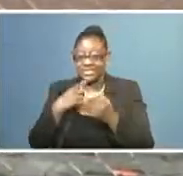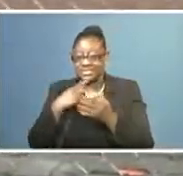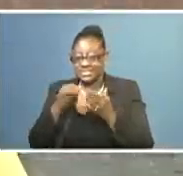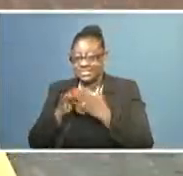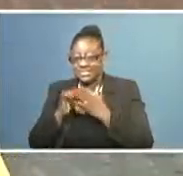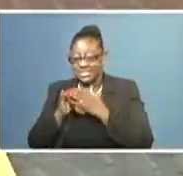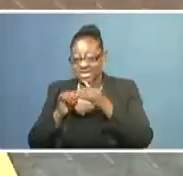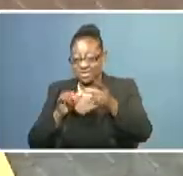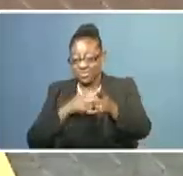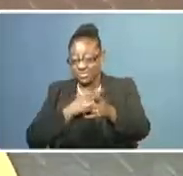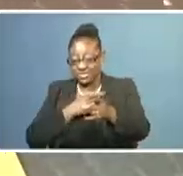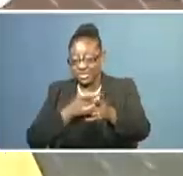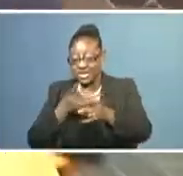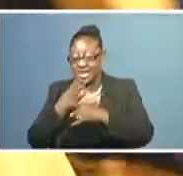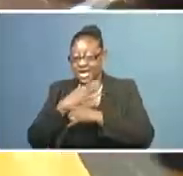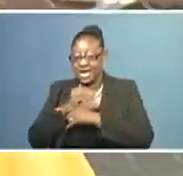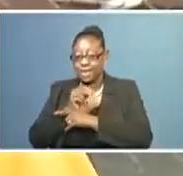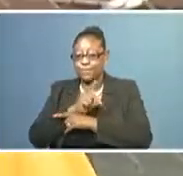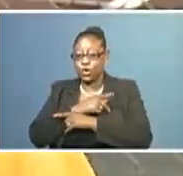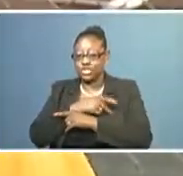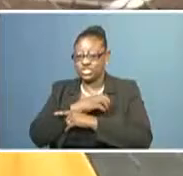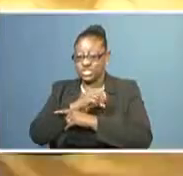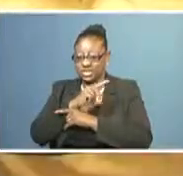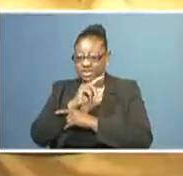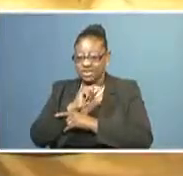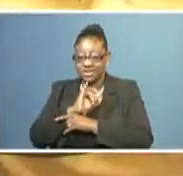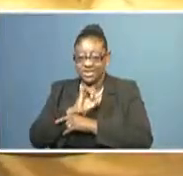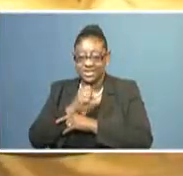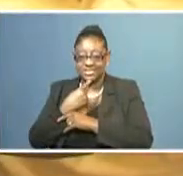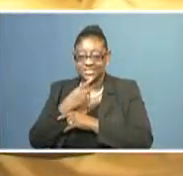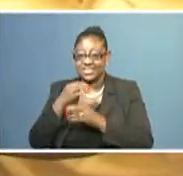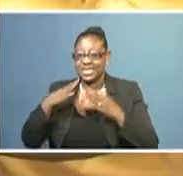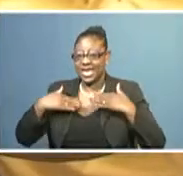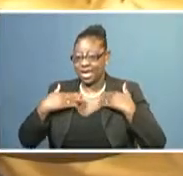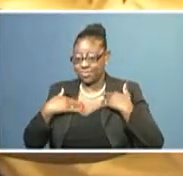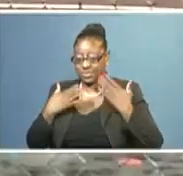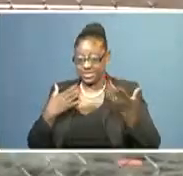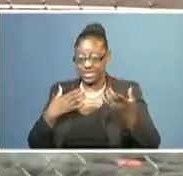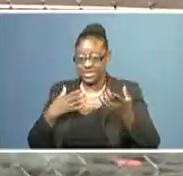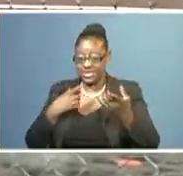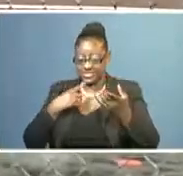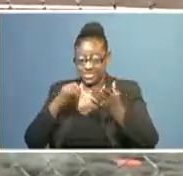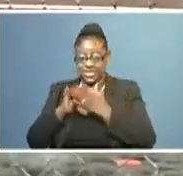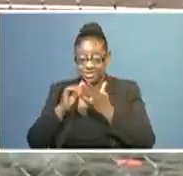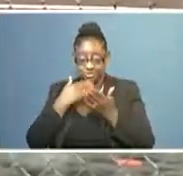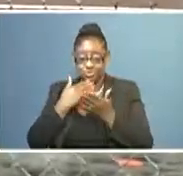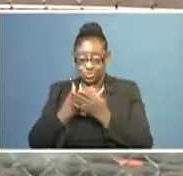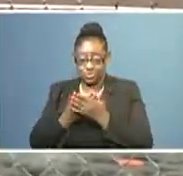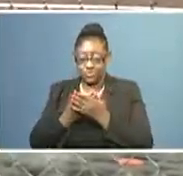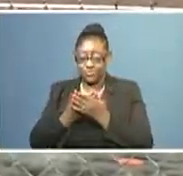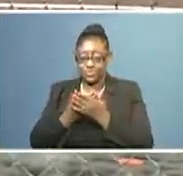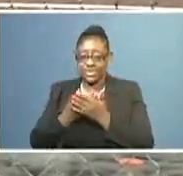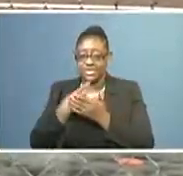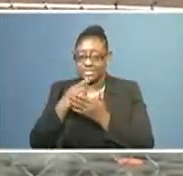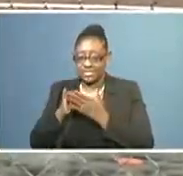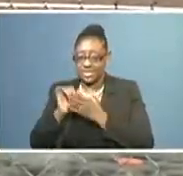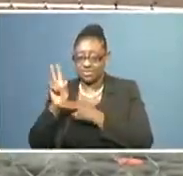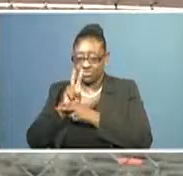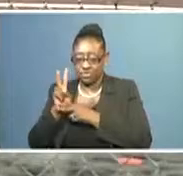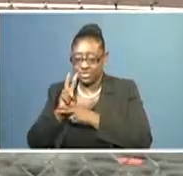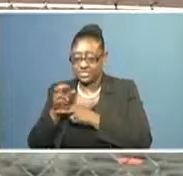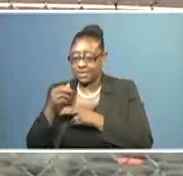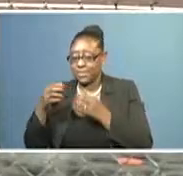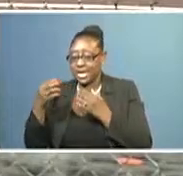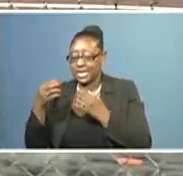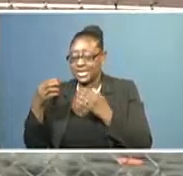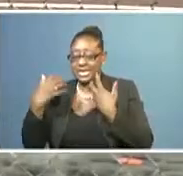Osnia Pintard and Kamaya Poitier could not be any happier. It's refreshing because when I was on virtual, my internet, it wasn't